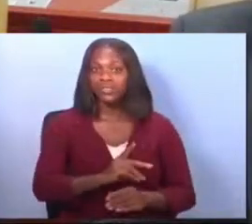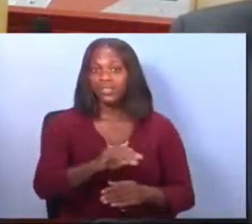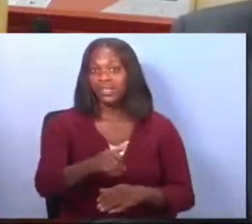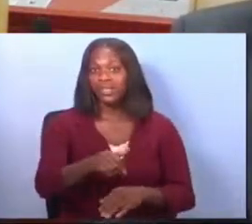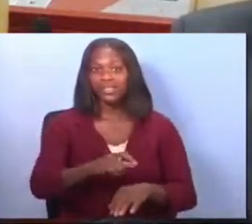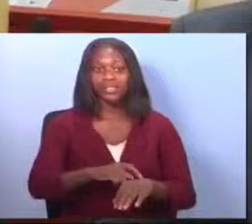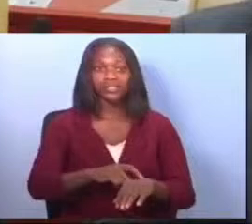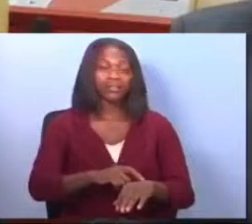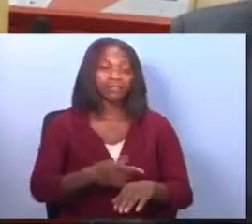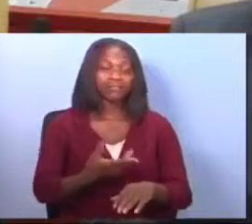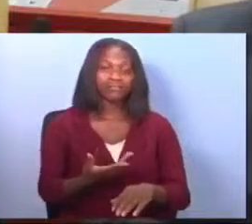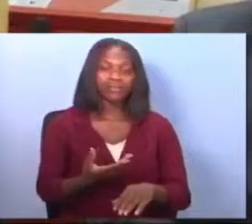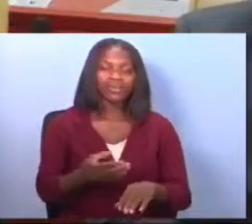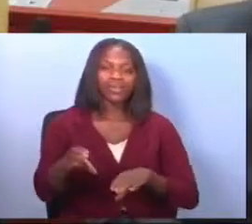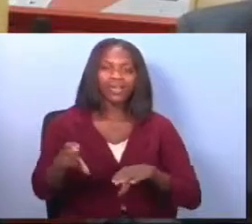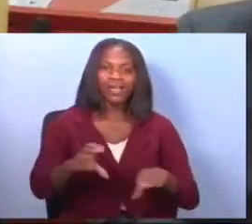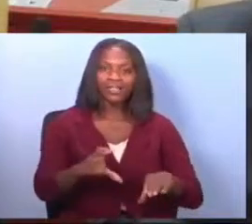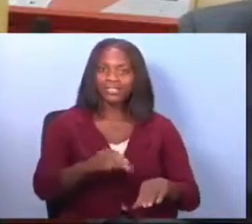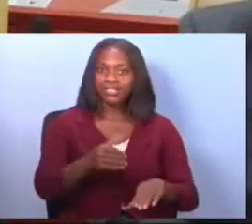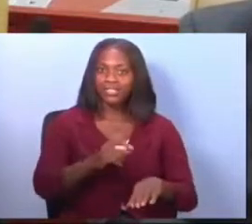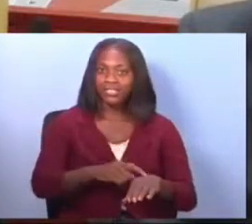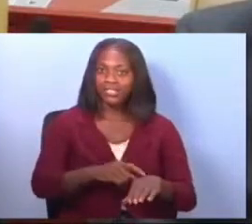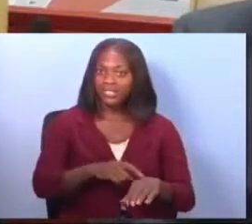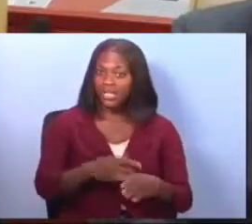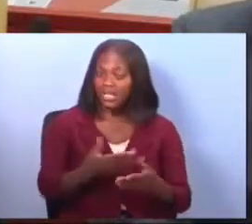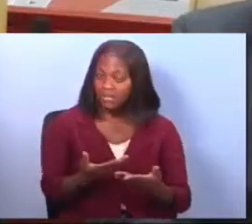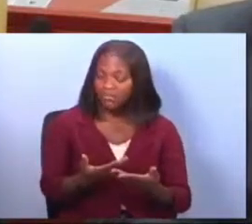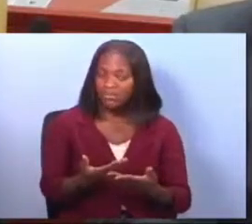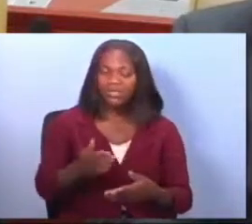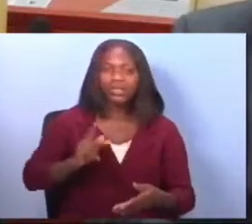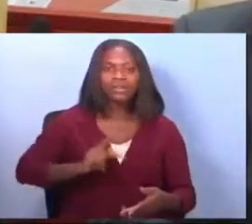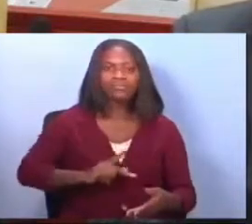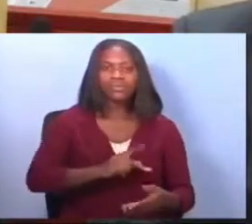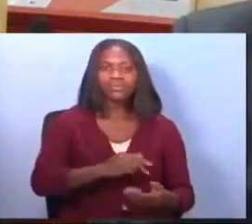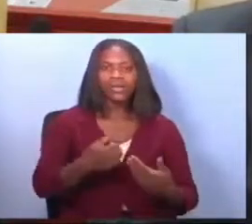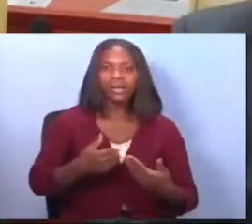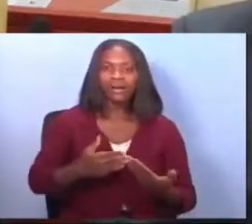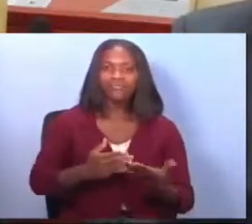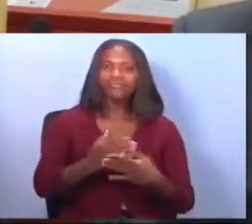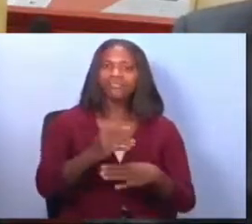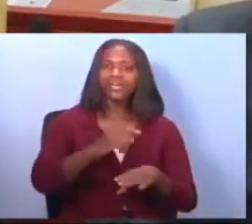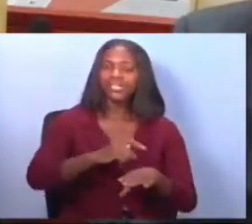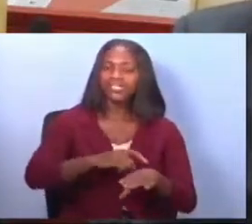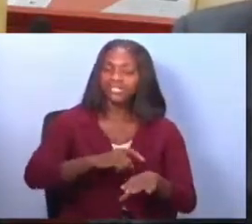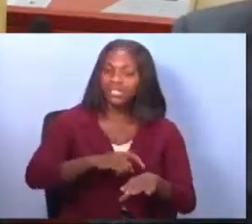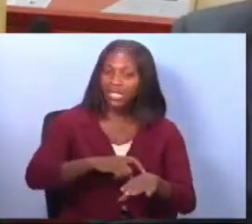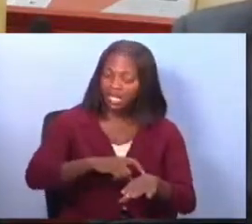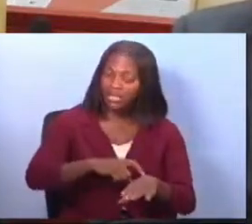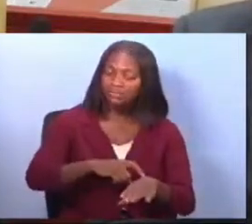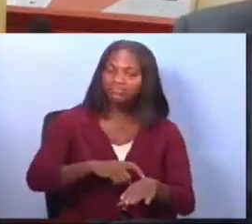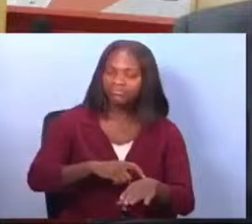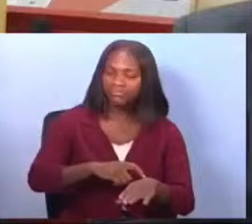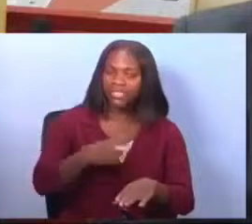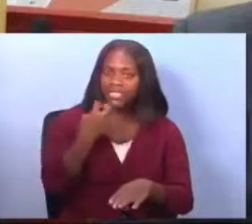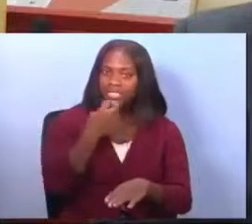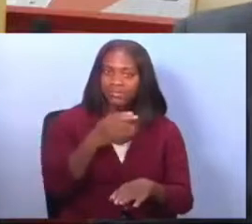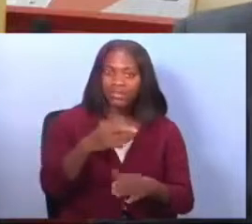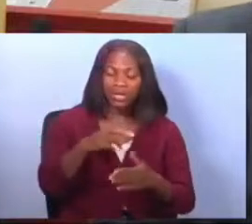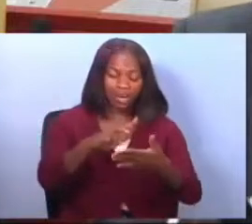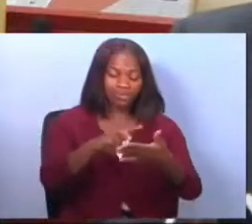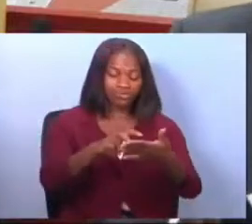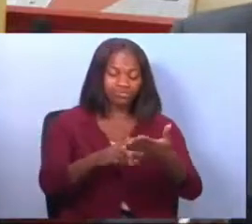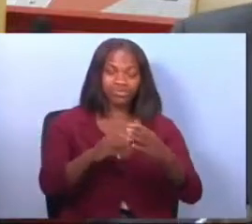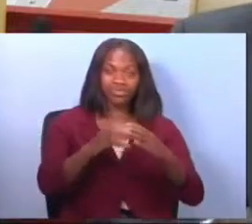action is taken, and then whenever Parliament is properly constituted, Speaker reads out the communication to